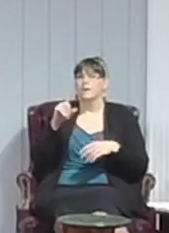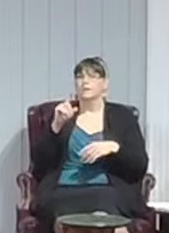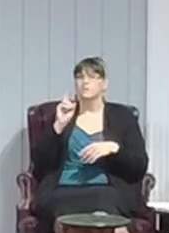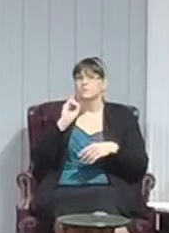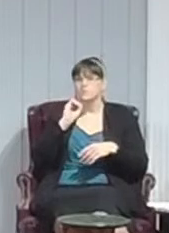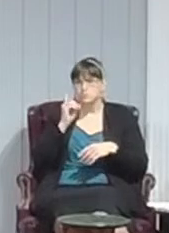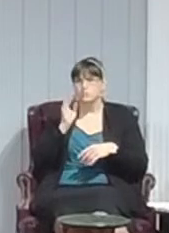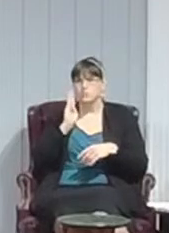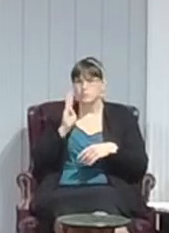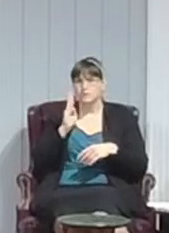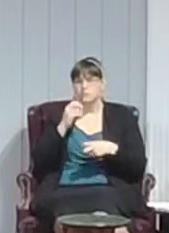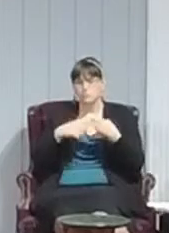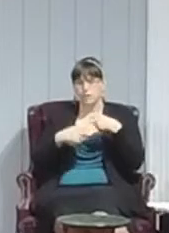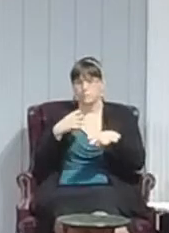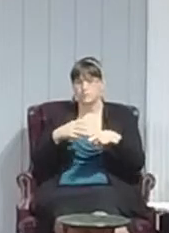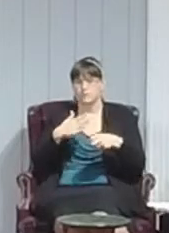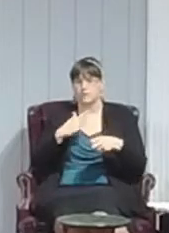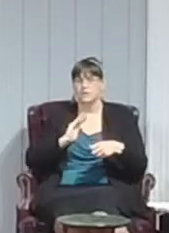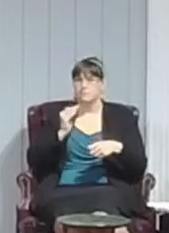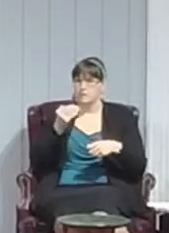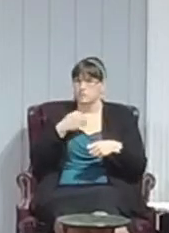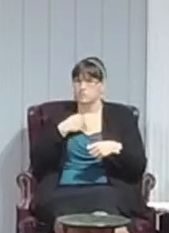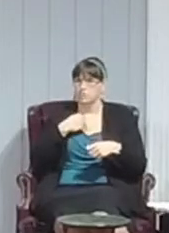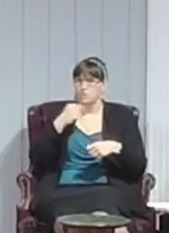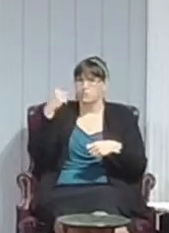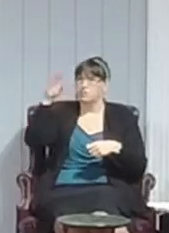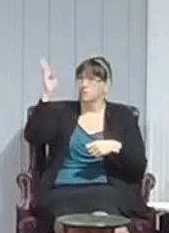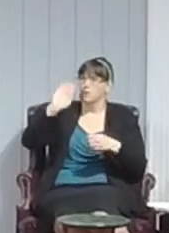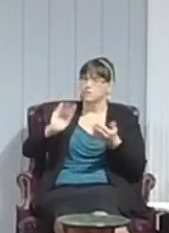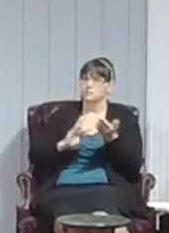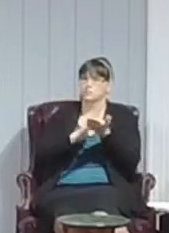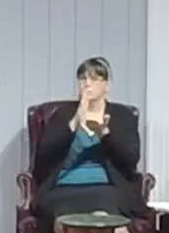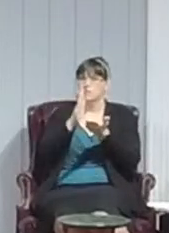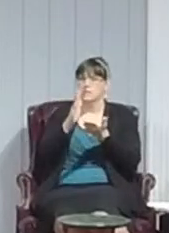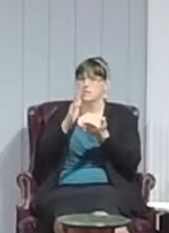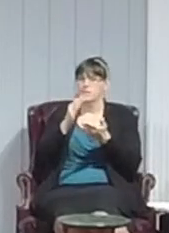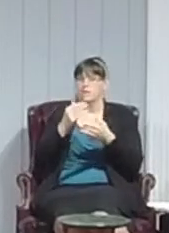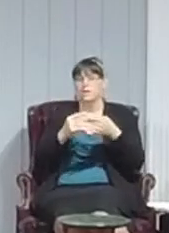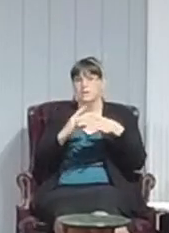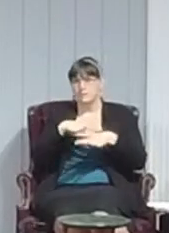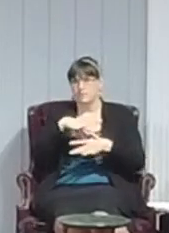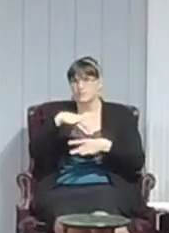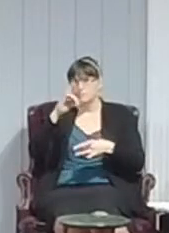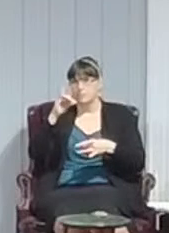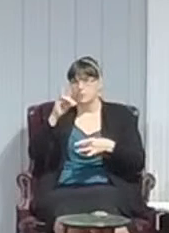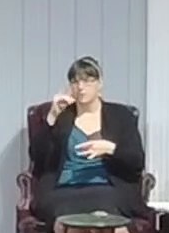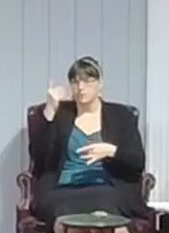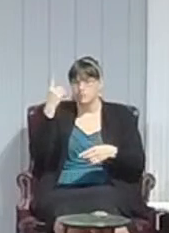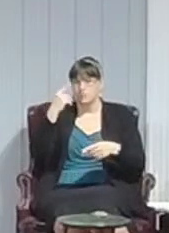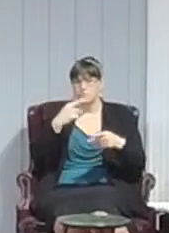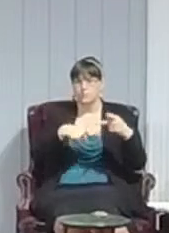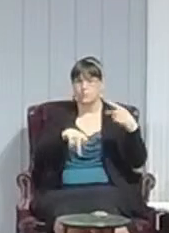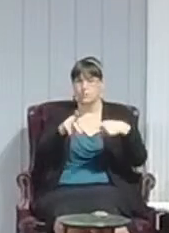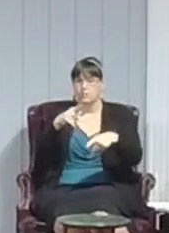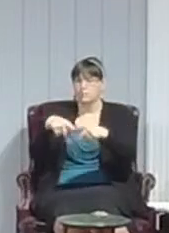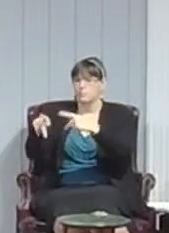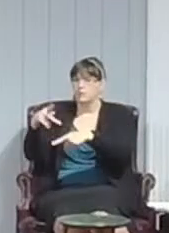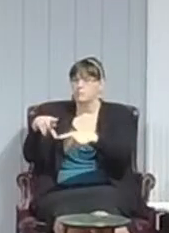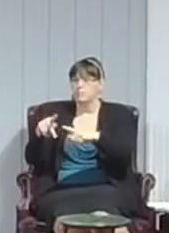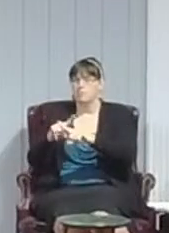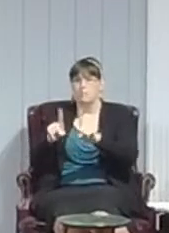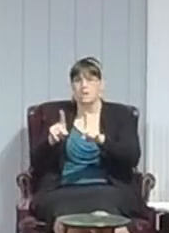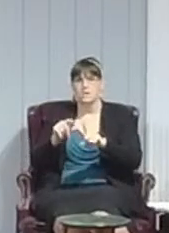soul for God's glory. I should be troubled in my spirit for souls, but I should not be troubled in my heart. How do I